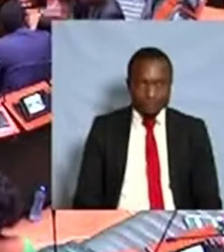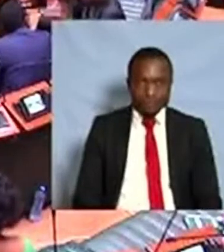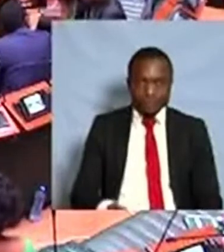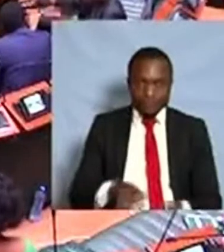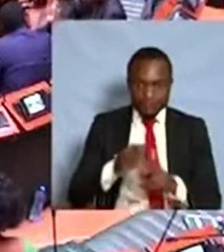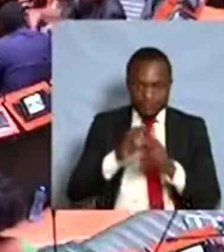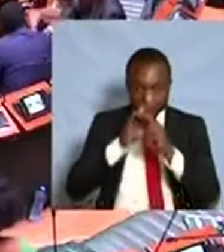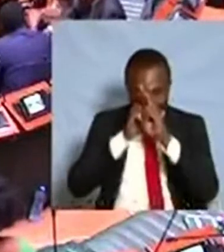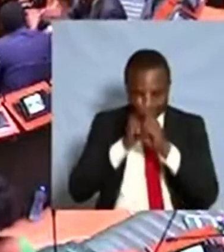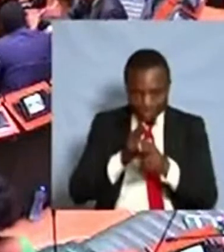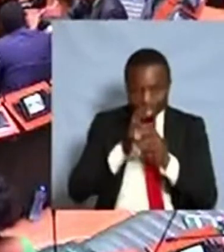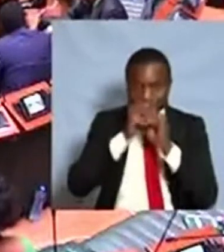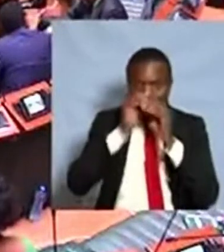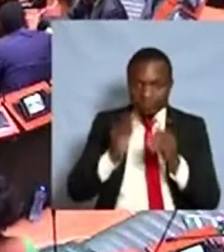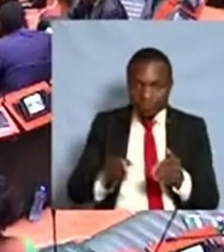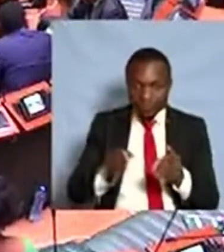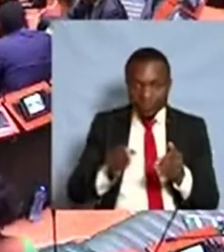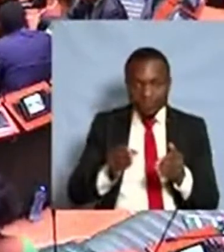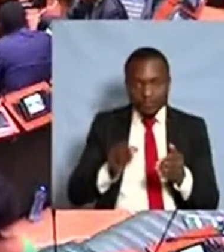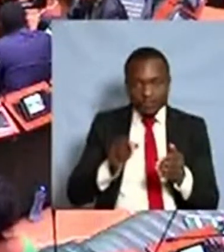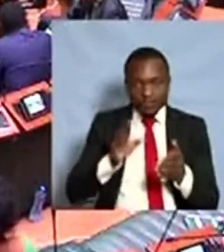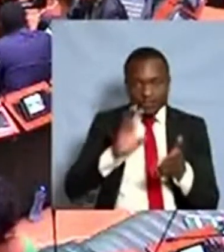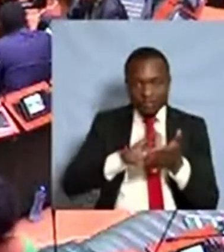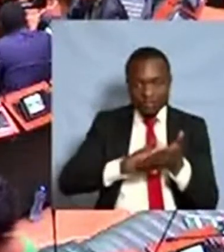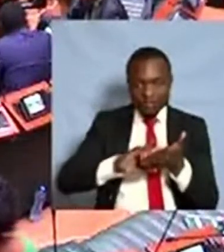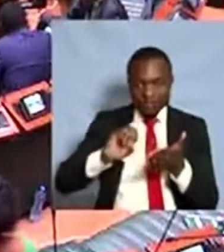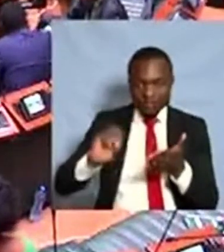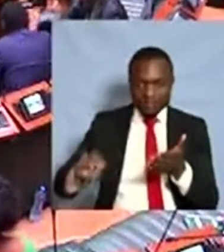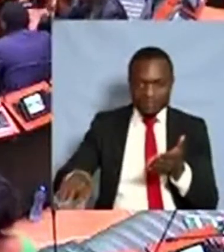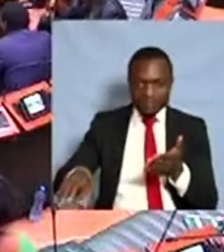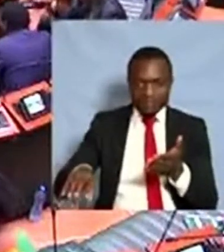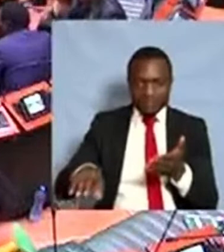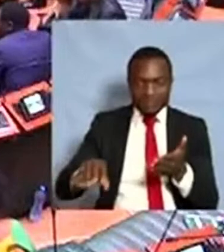Mr. Speaker, I have withdrawn.